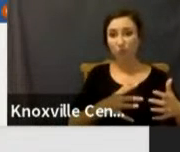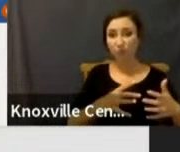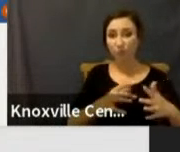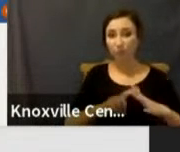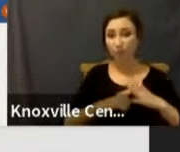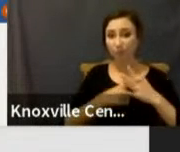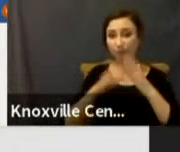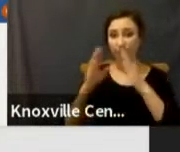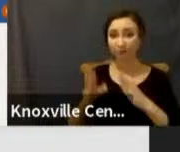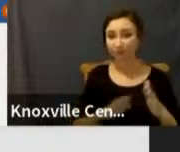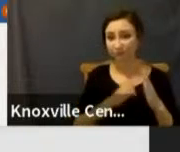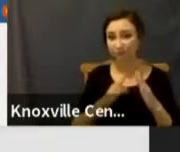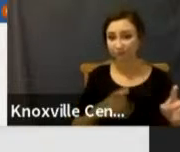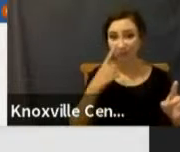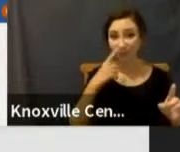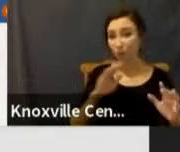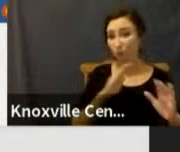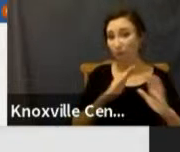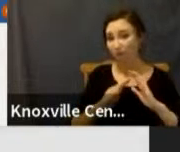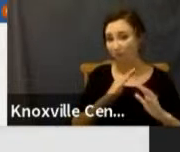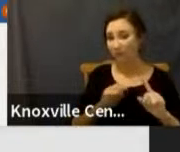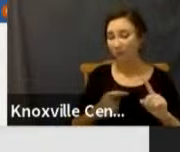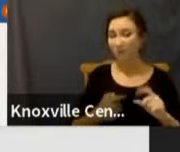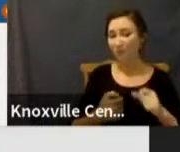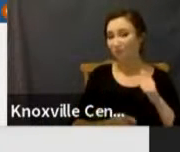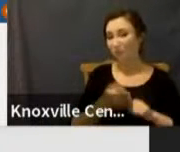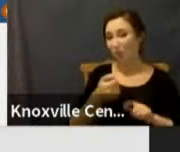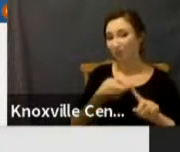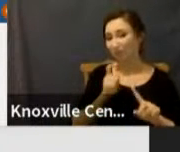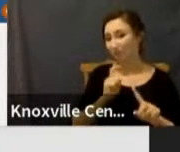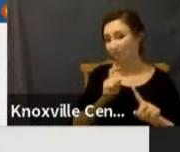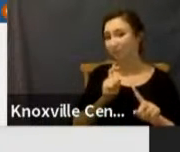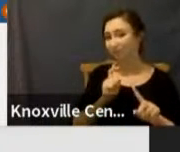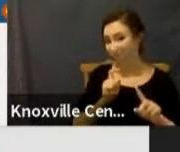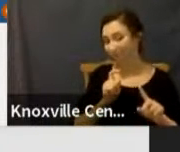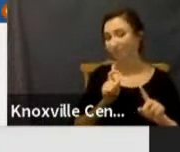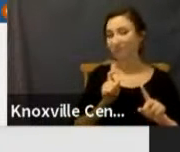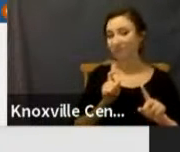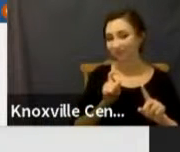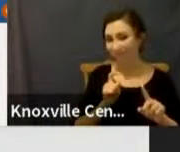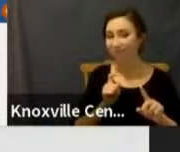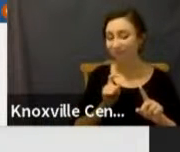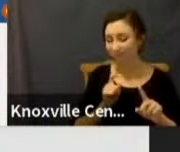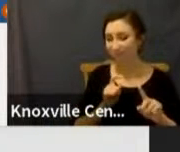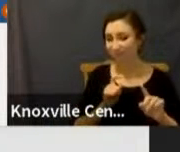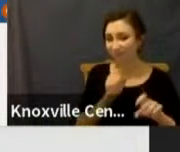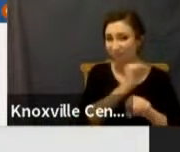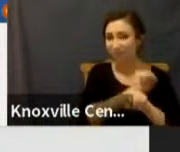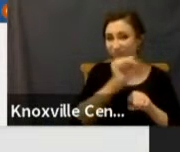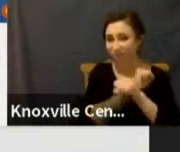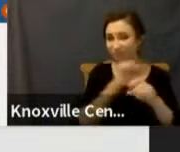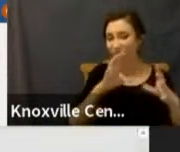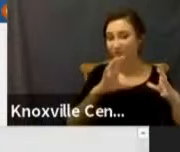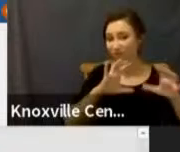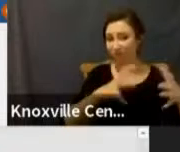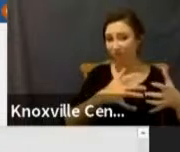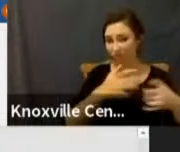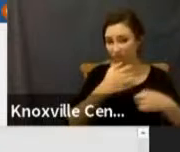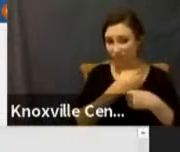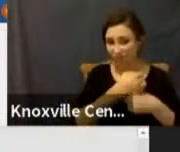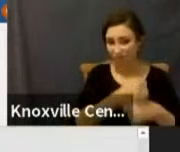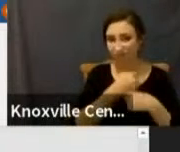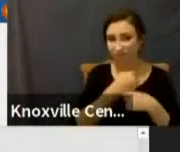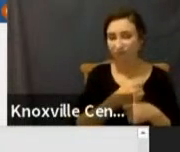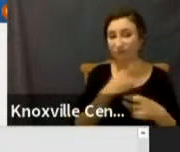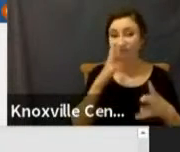community. And so most of this comes from the task force documents that were created way back